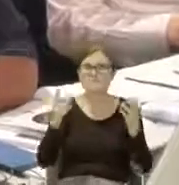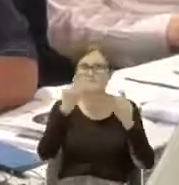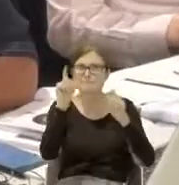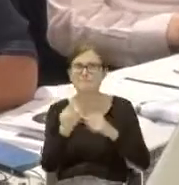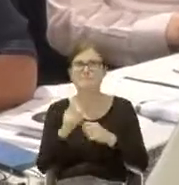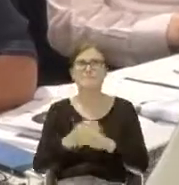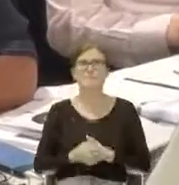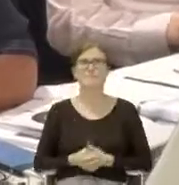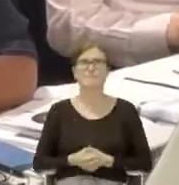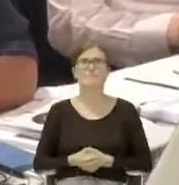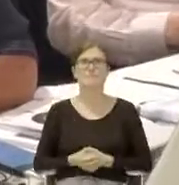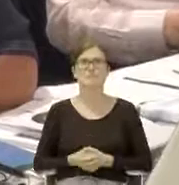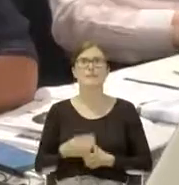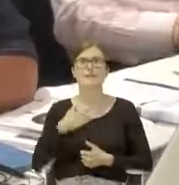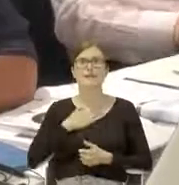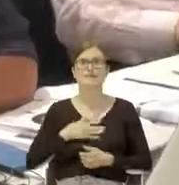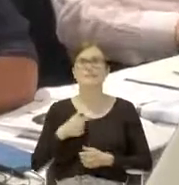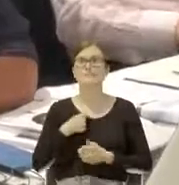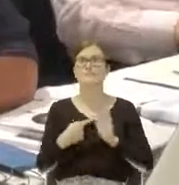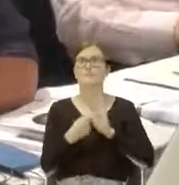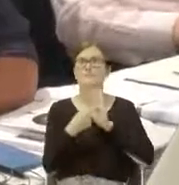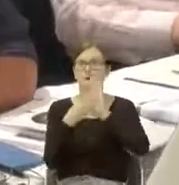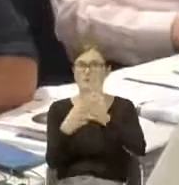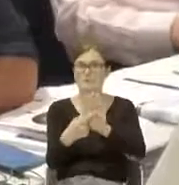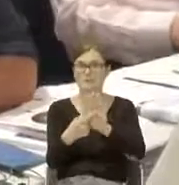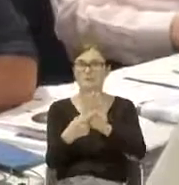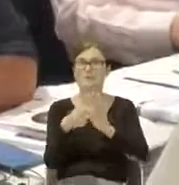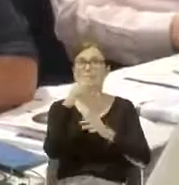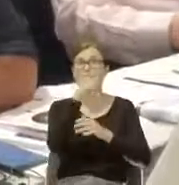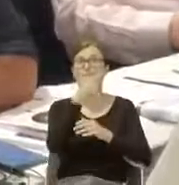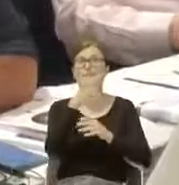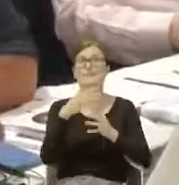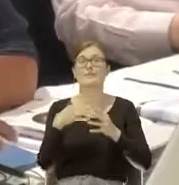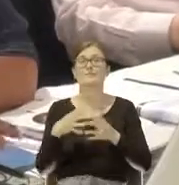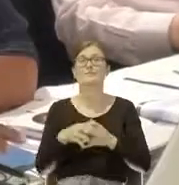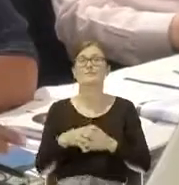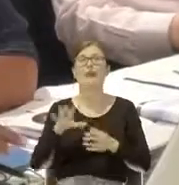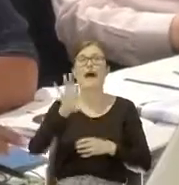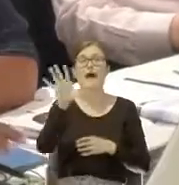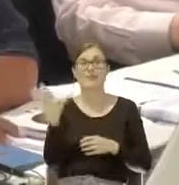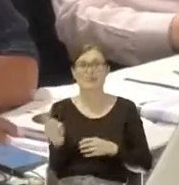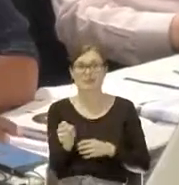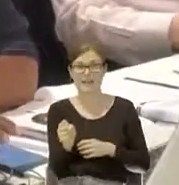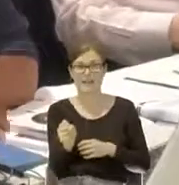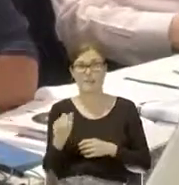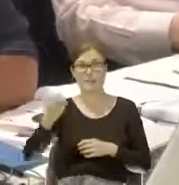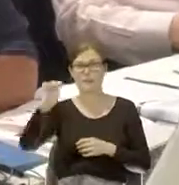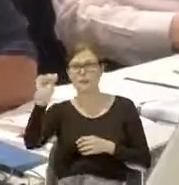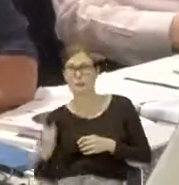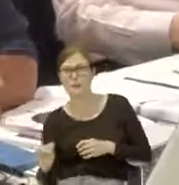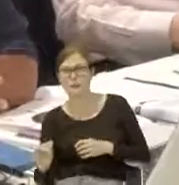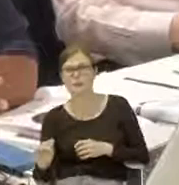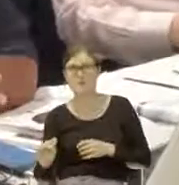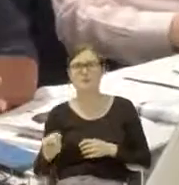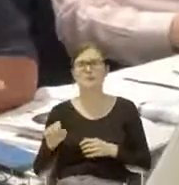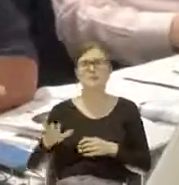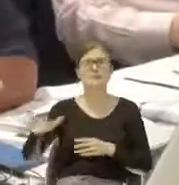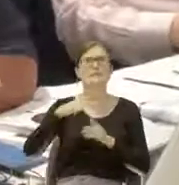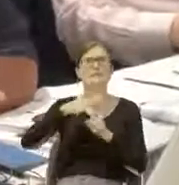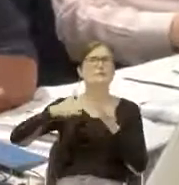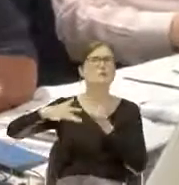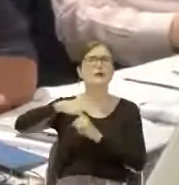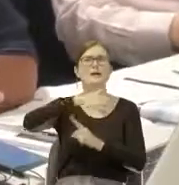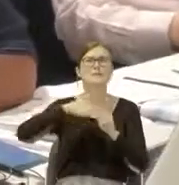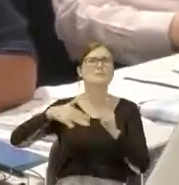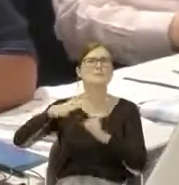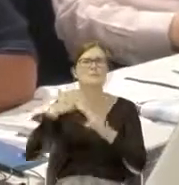in South Africa in implementing the aspirations of the new urban agenda. In South Africa, we have developed our own